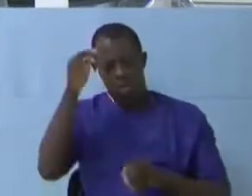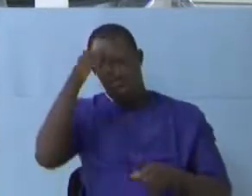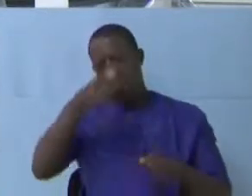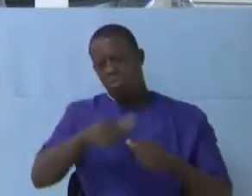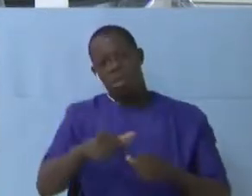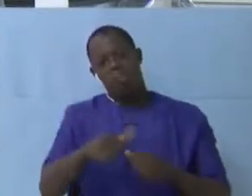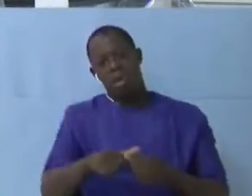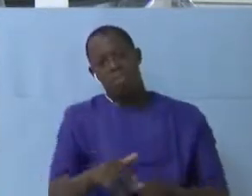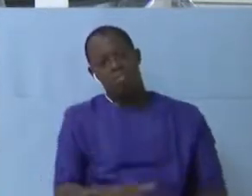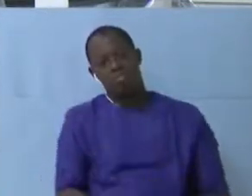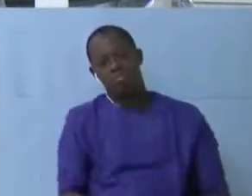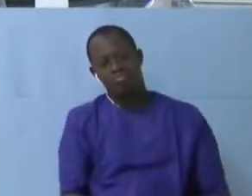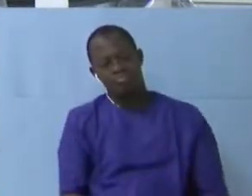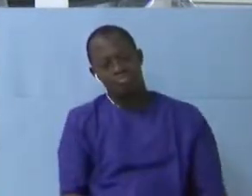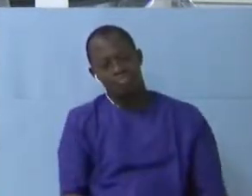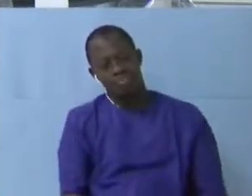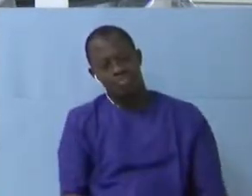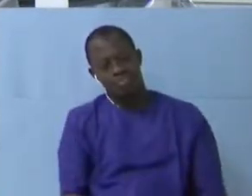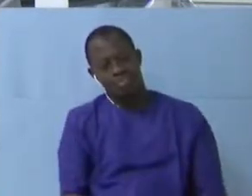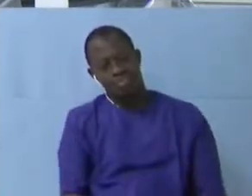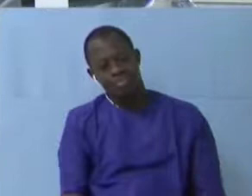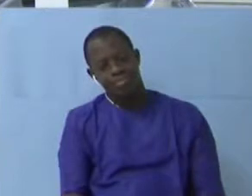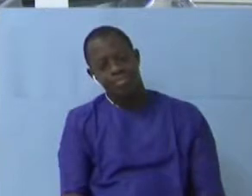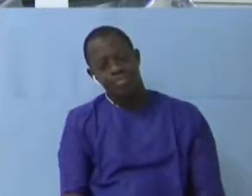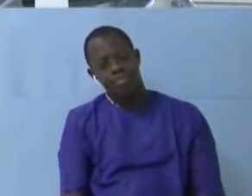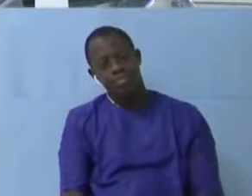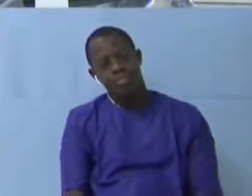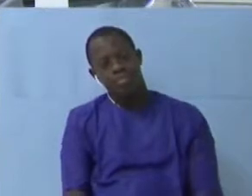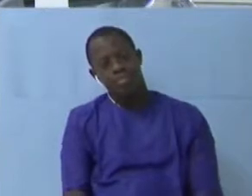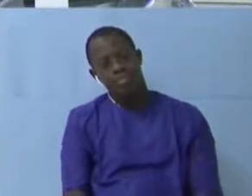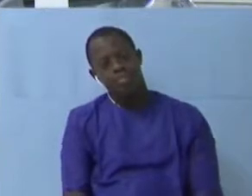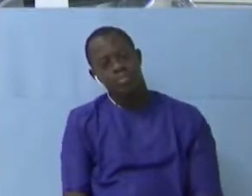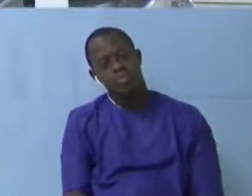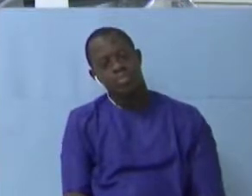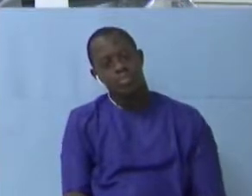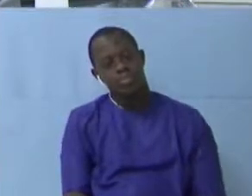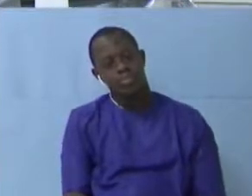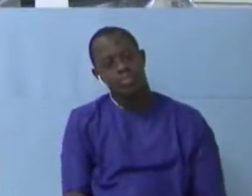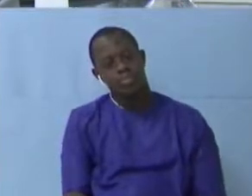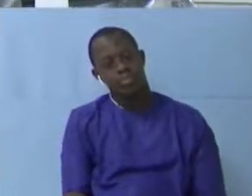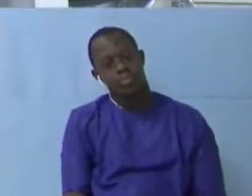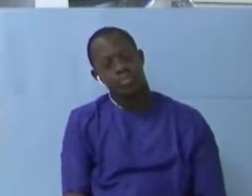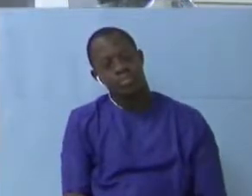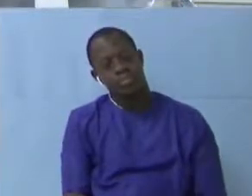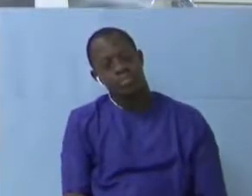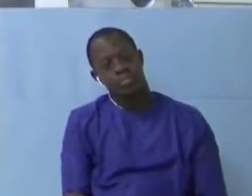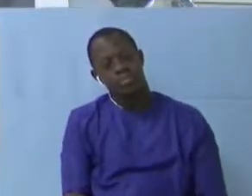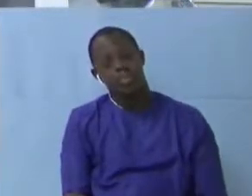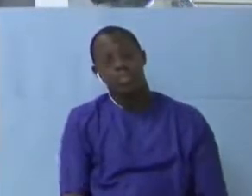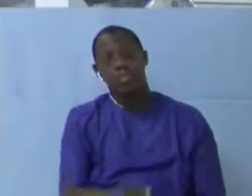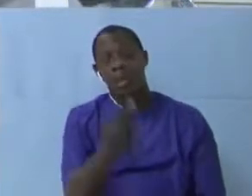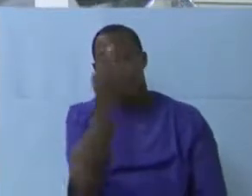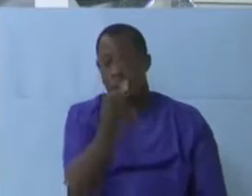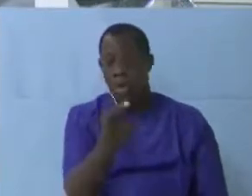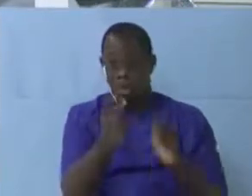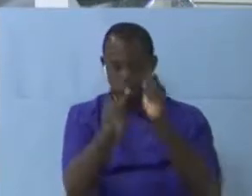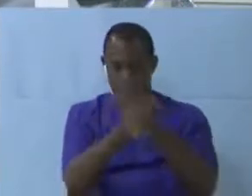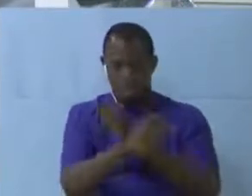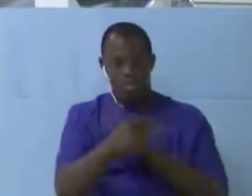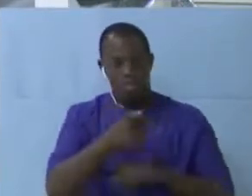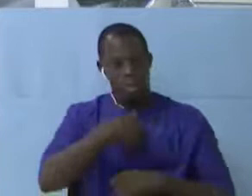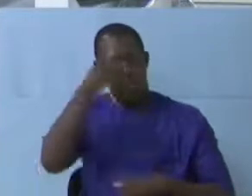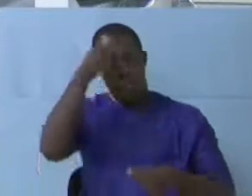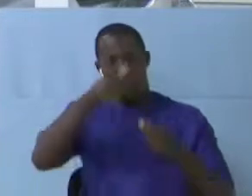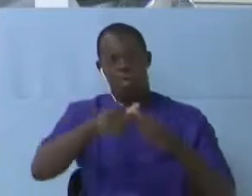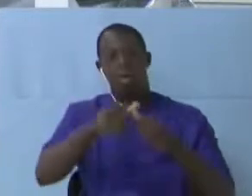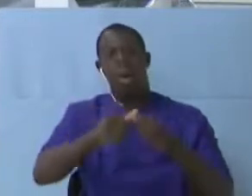ko wëlbati wala dañ ko roxandi am na ak yeneen daal yu ma ci ma mun a fàttaleku. The only change that comes to mind is